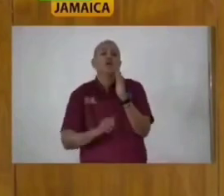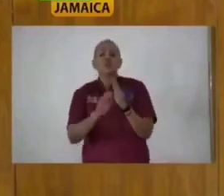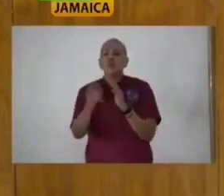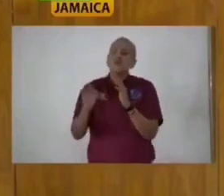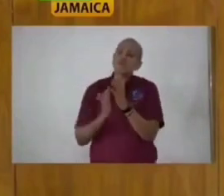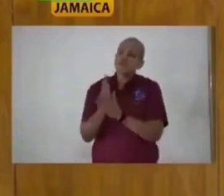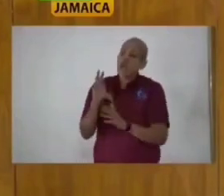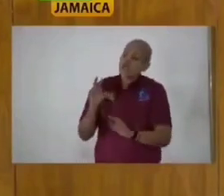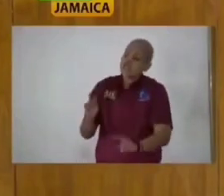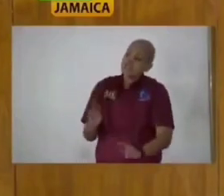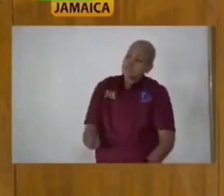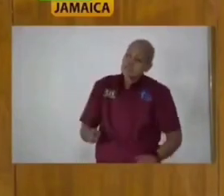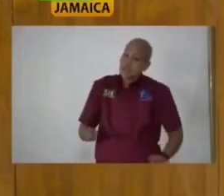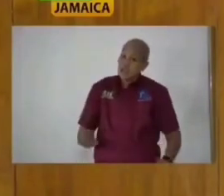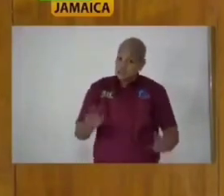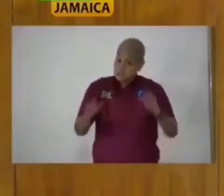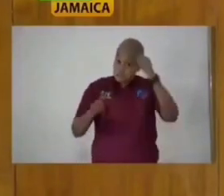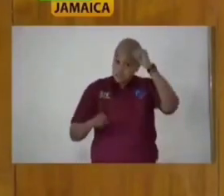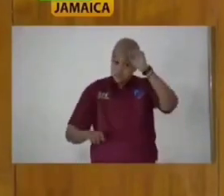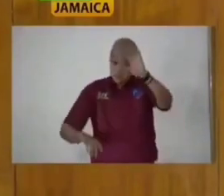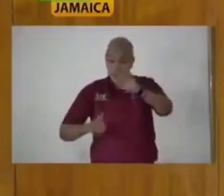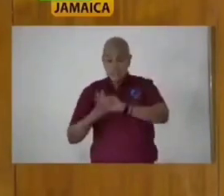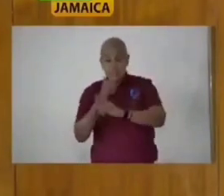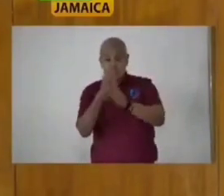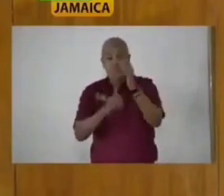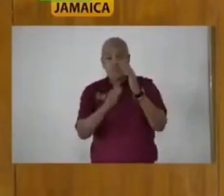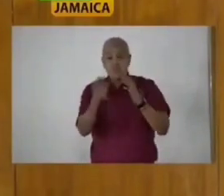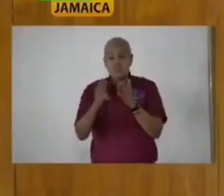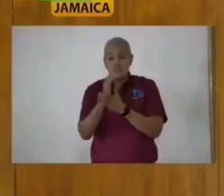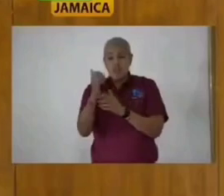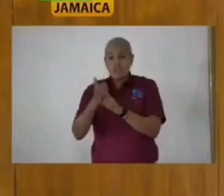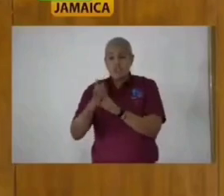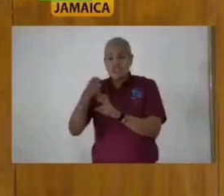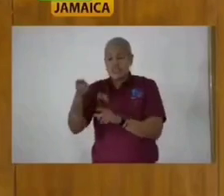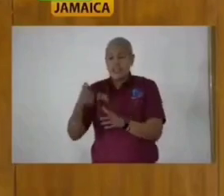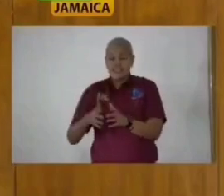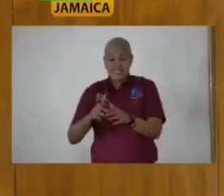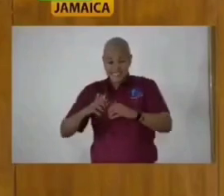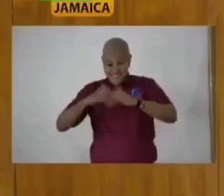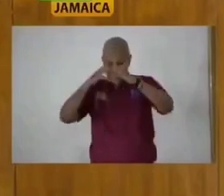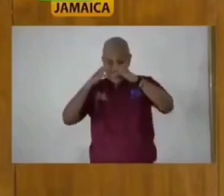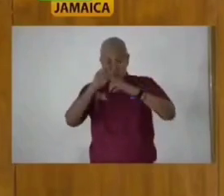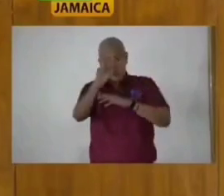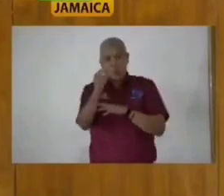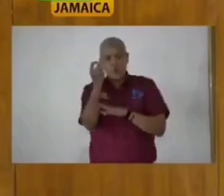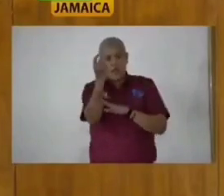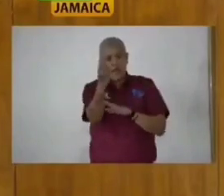Rights. Now, the Charter of Rights was enacted